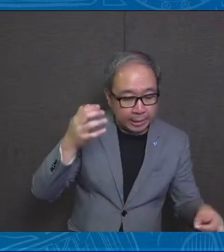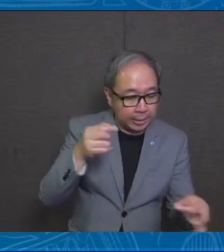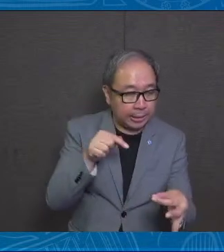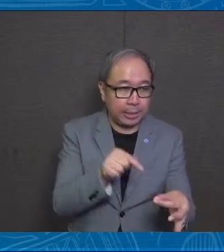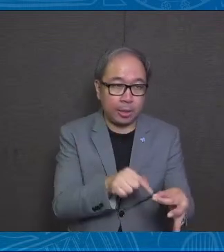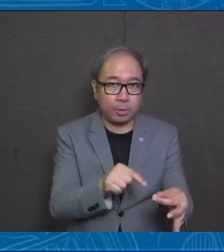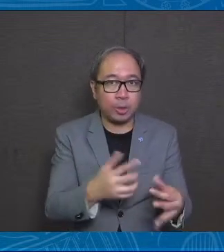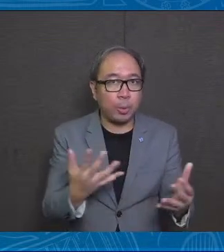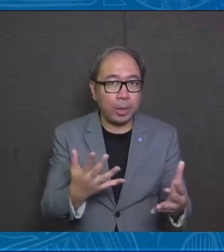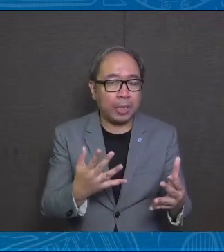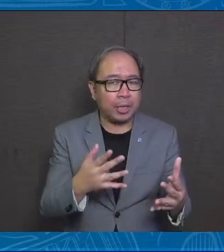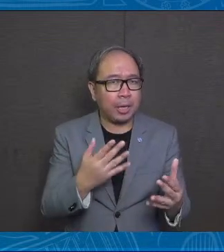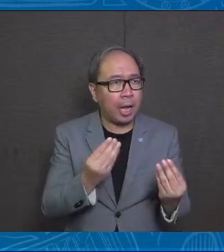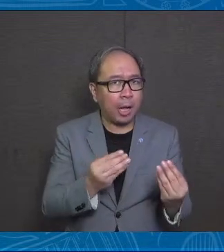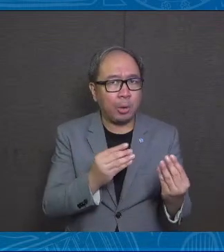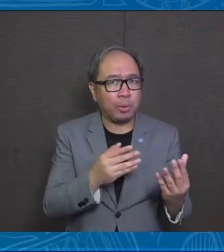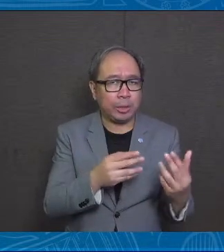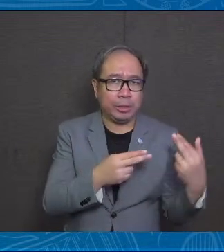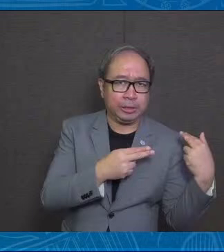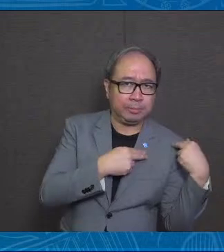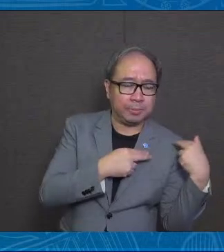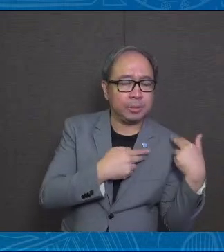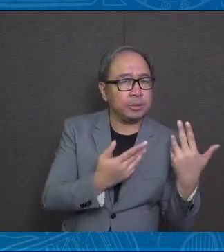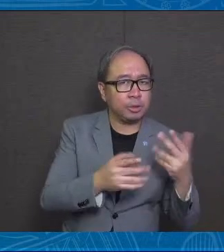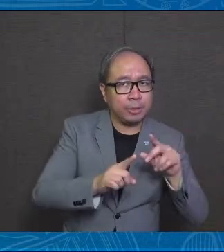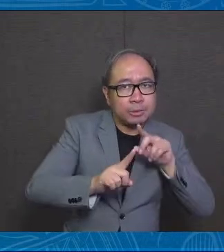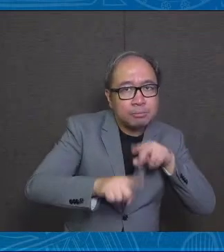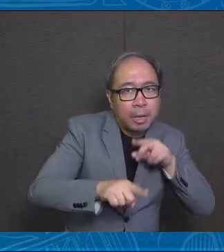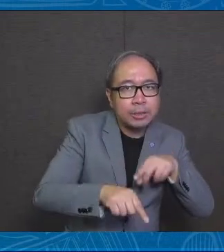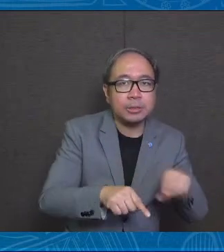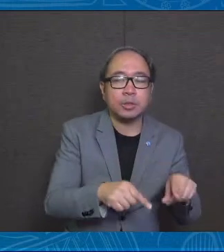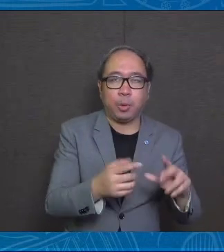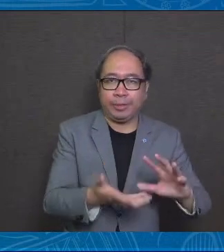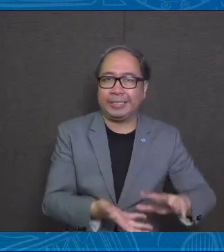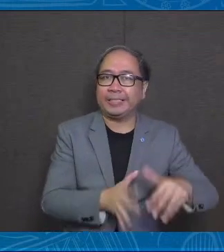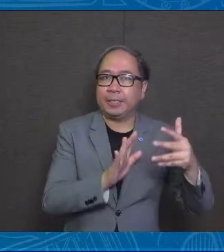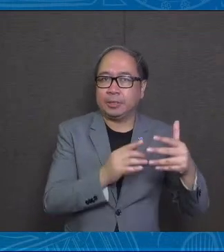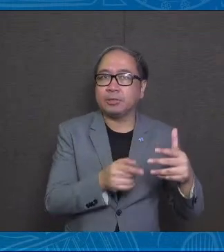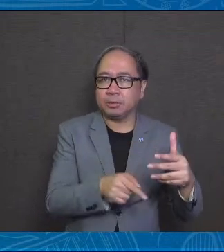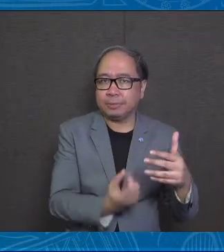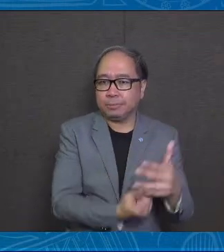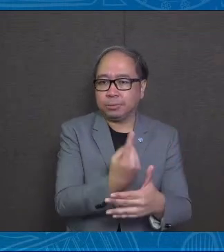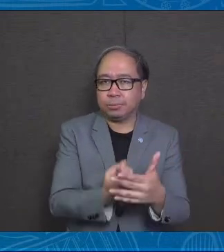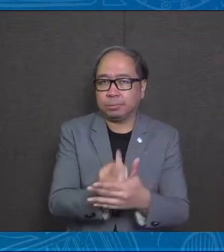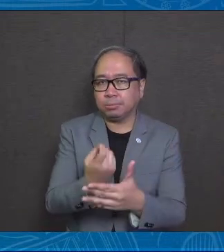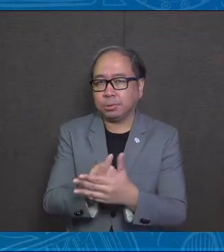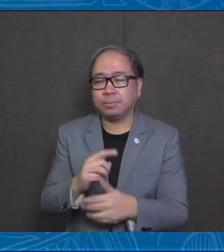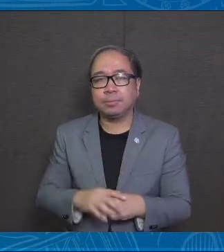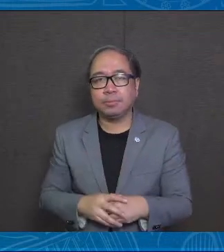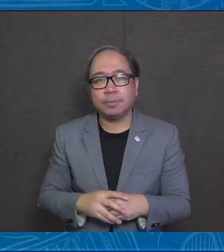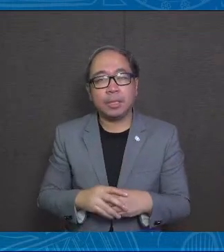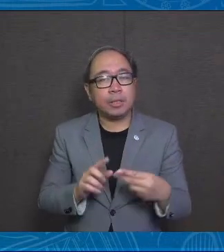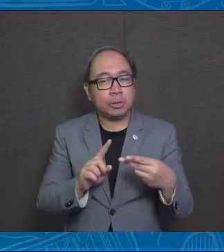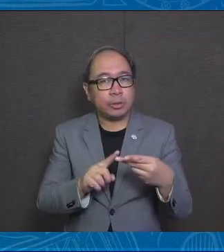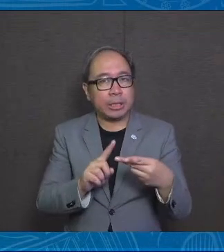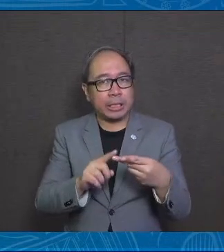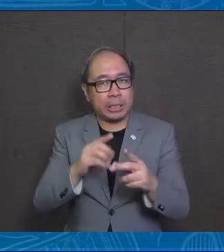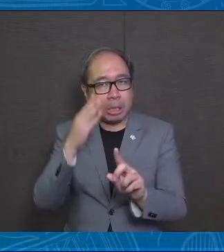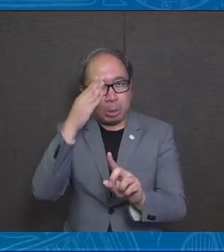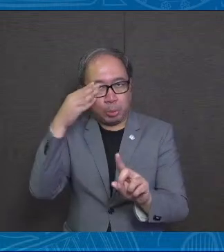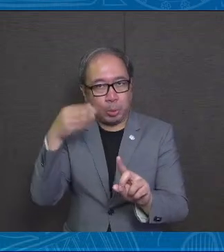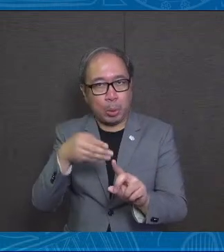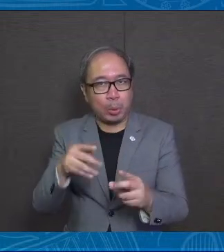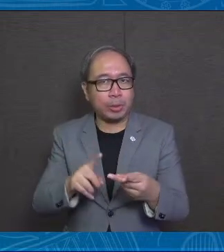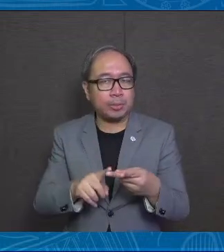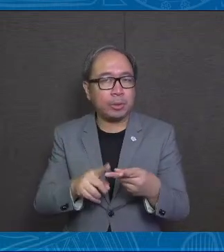entities required to face and respond to disasters when they do occur. Another major theme for today's discussions is the